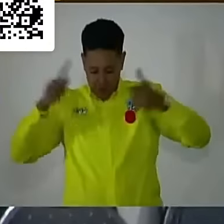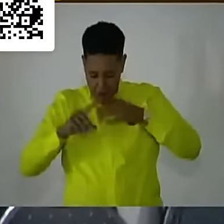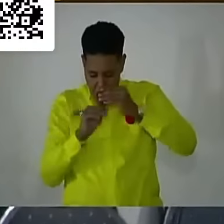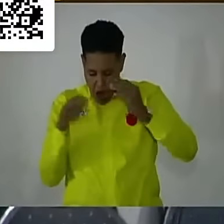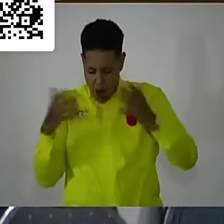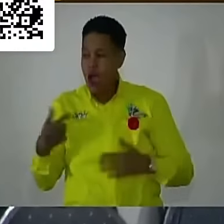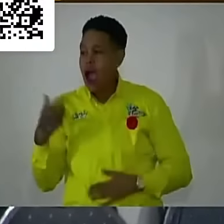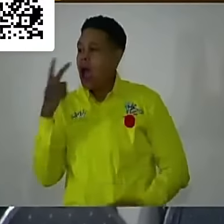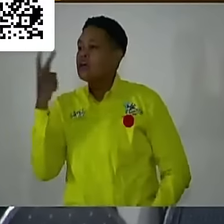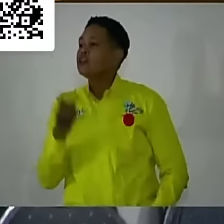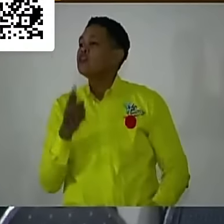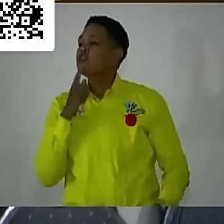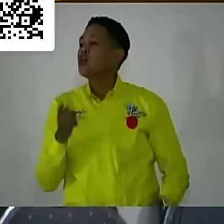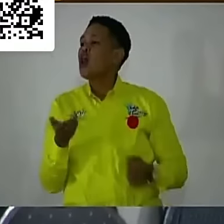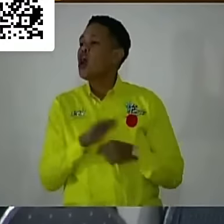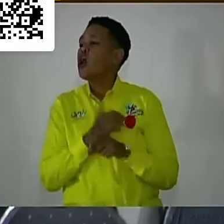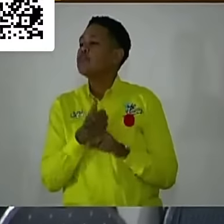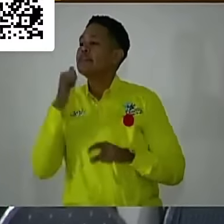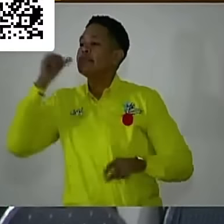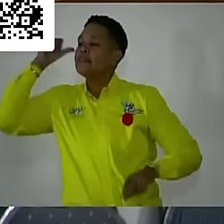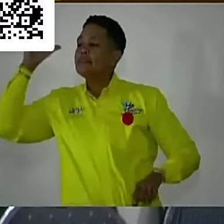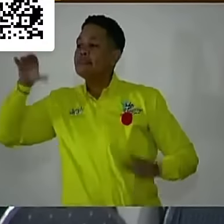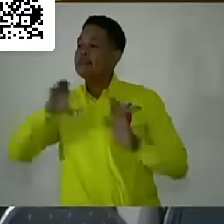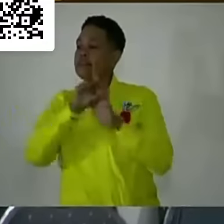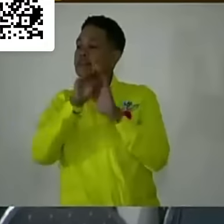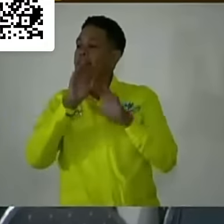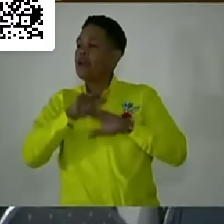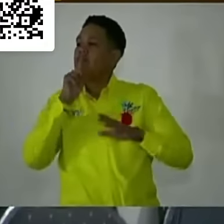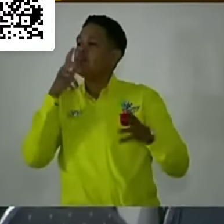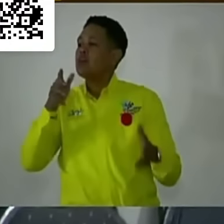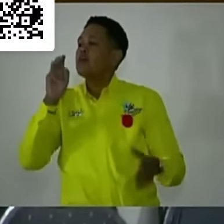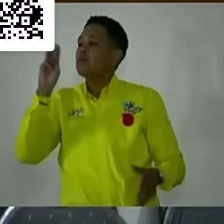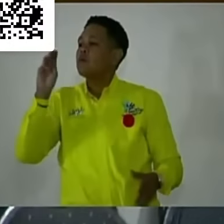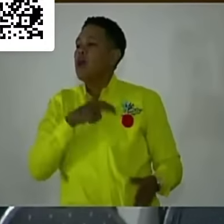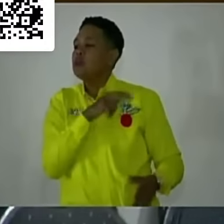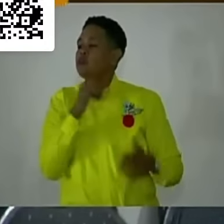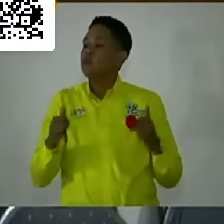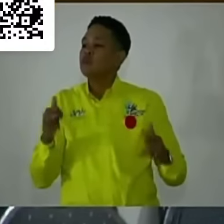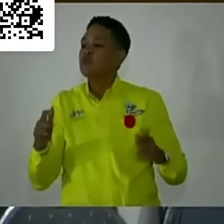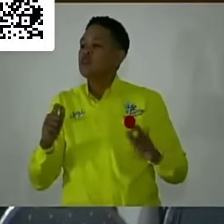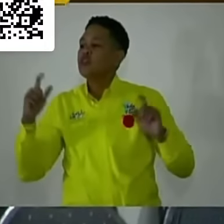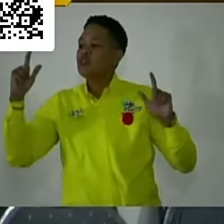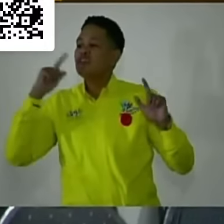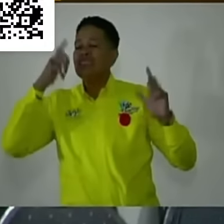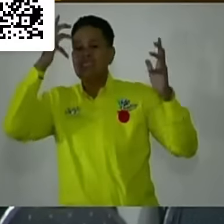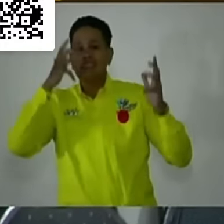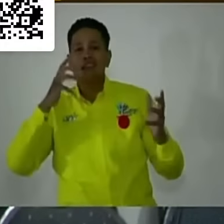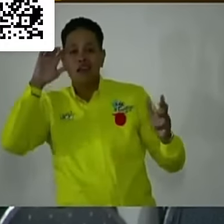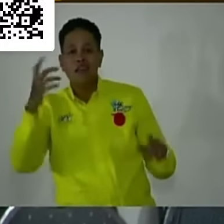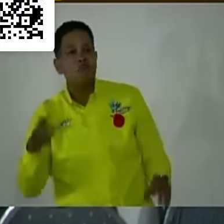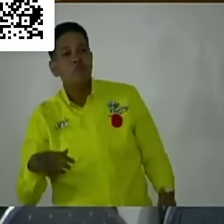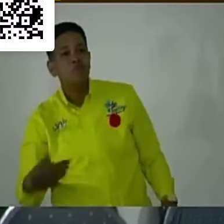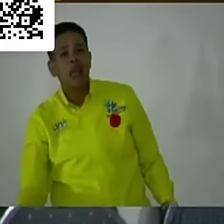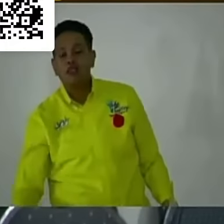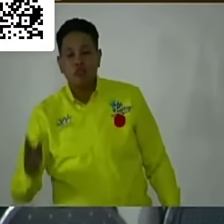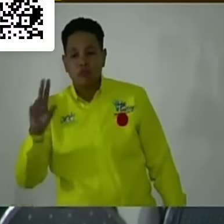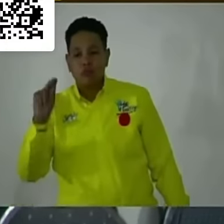I saw a coverage yesterday on the state of Cornwall Regional, which painted a very gloomy picture. It's